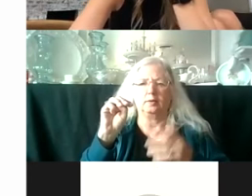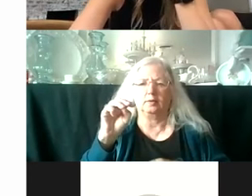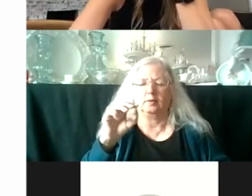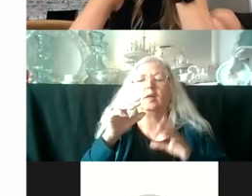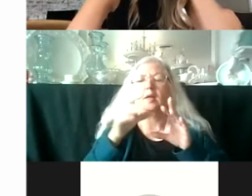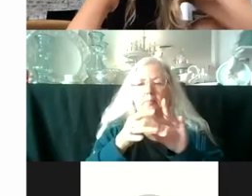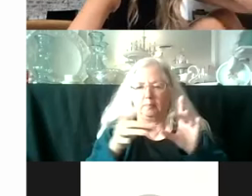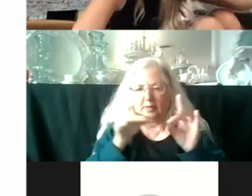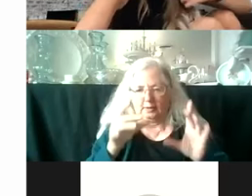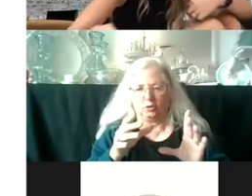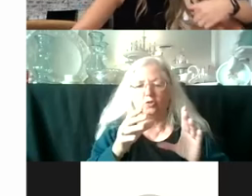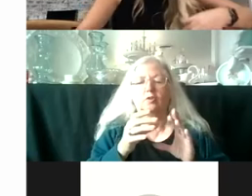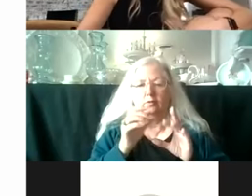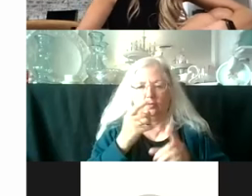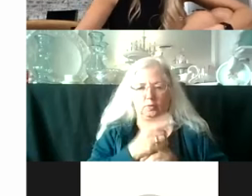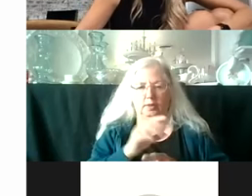Messenger, there you go.